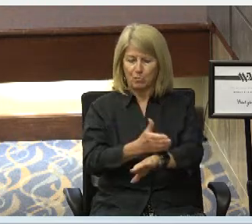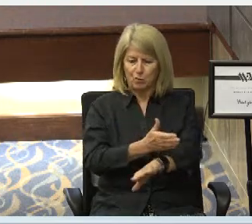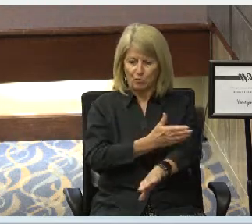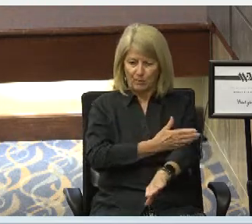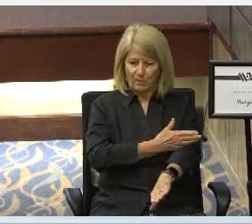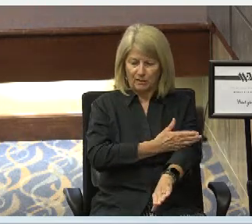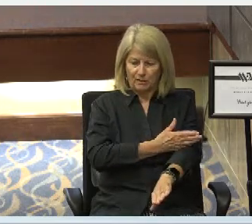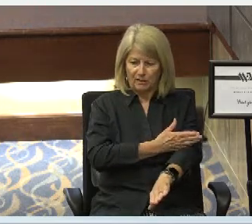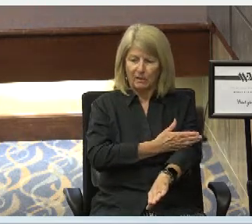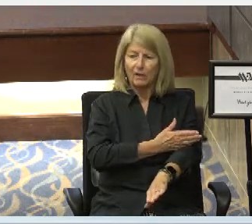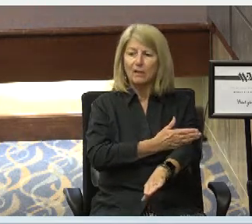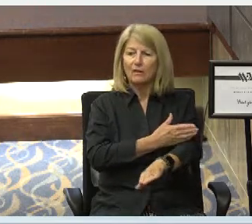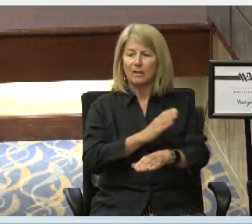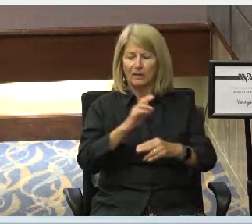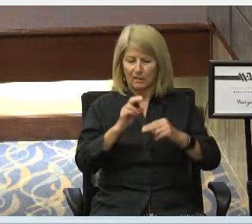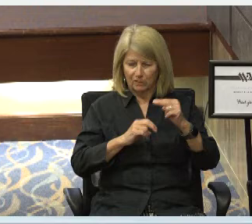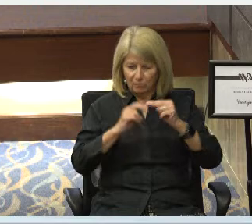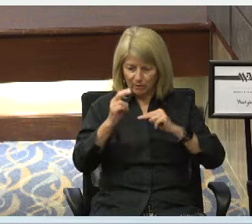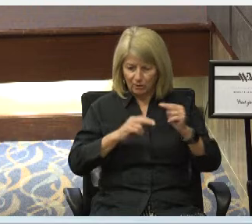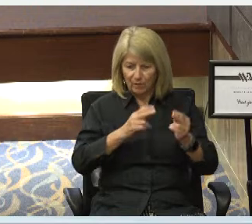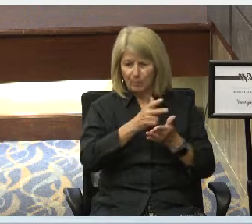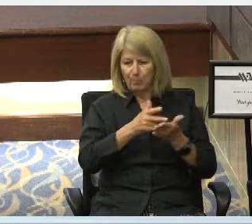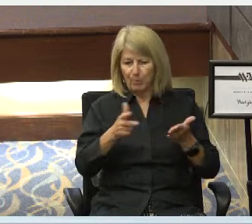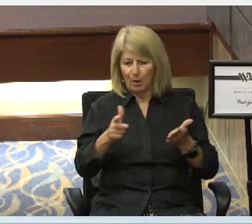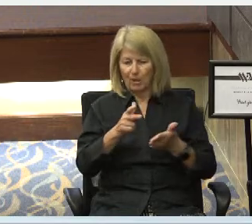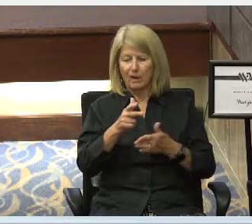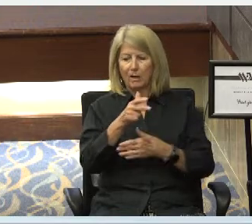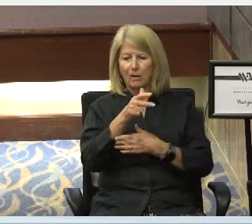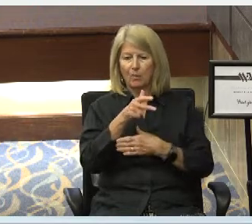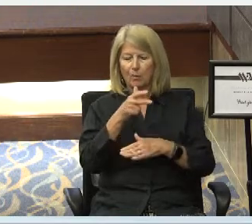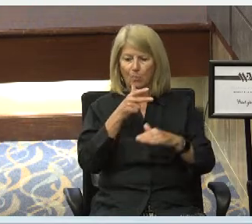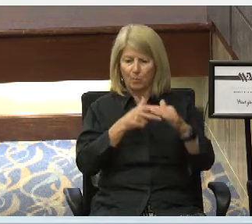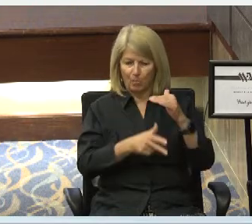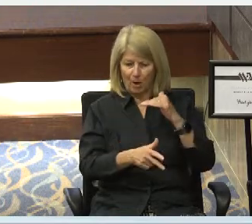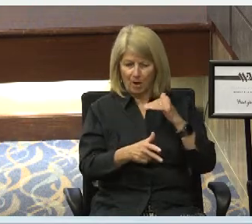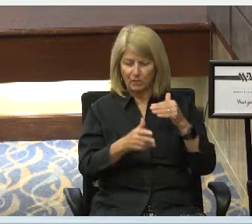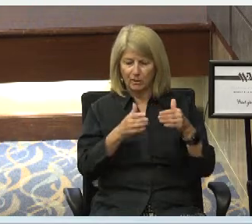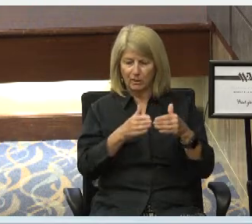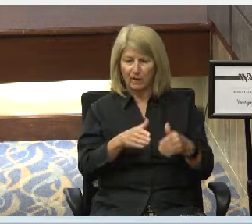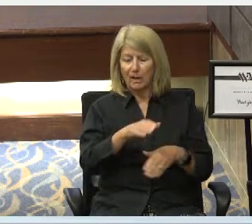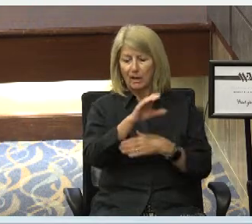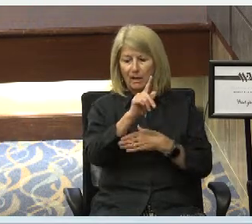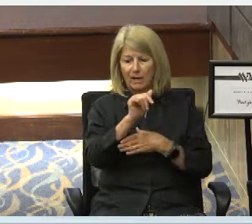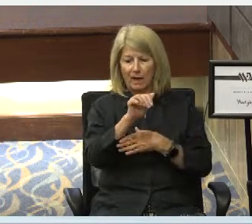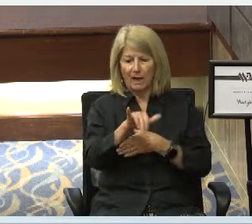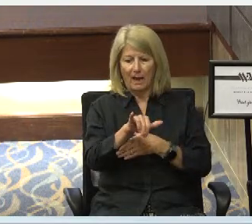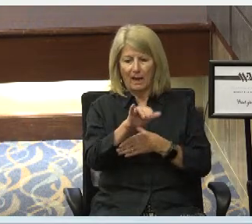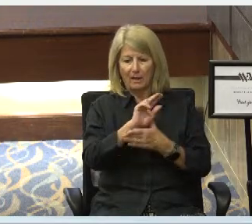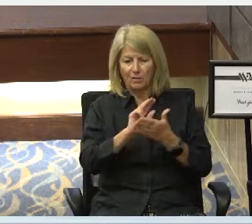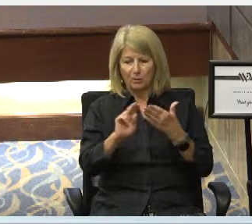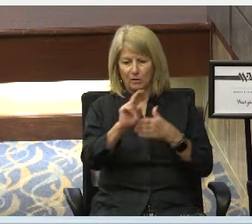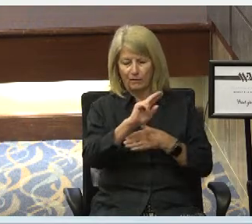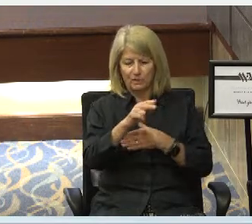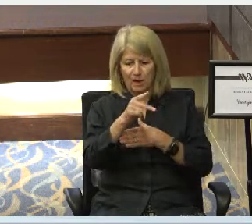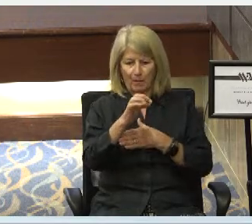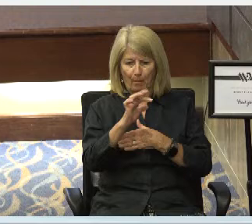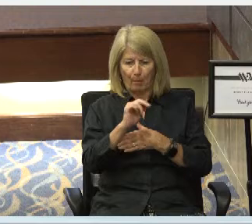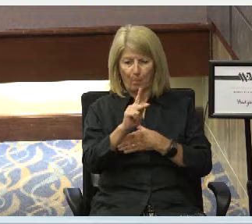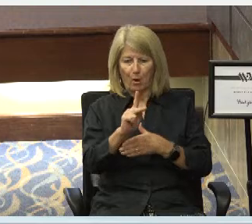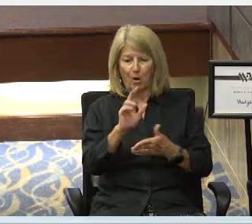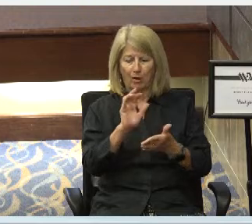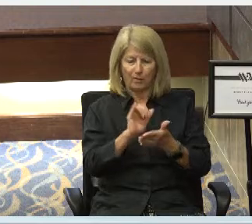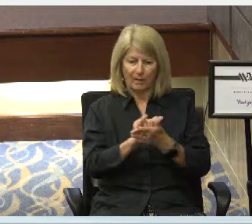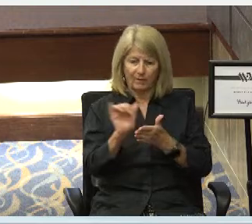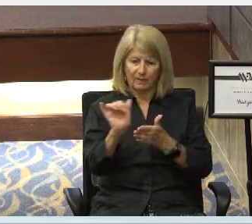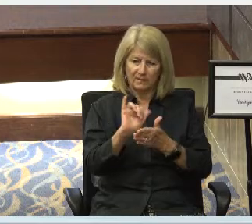construction of the parking garage is the city's responsibility. The northeast corner of Clay and University Parks, that's the same garage that will